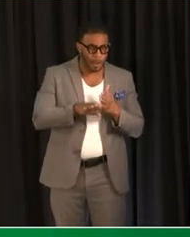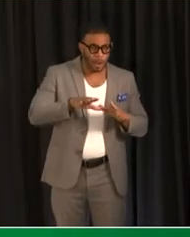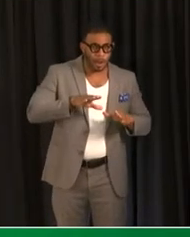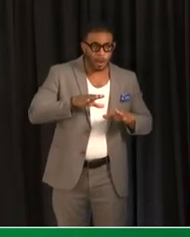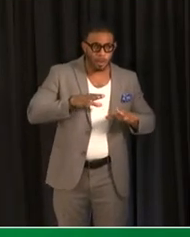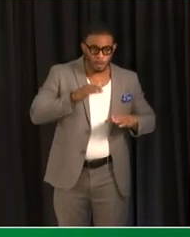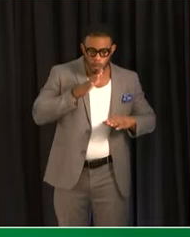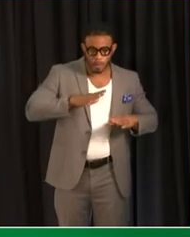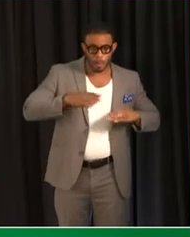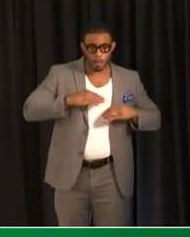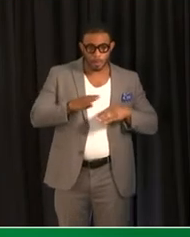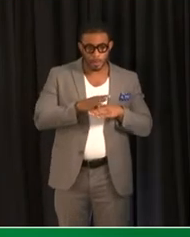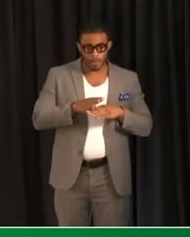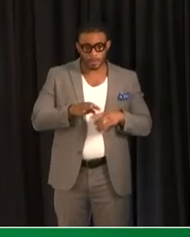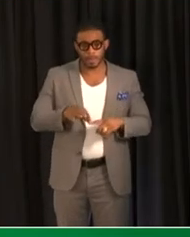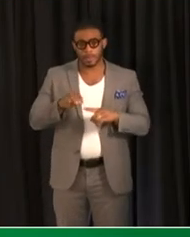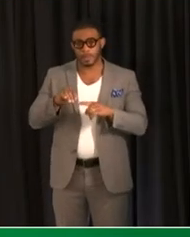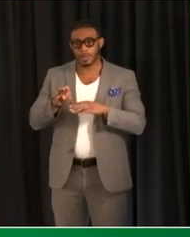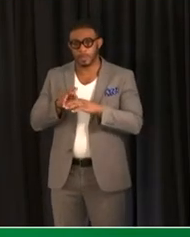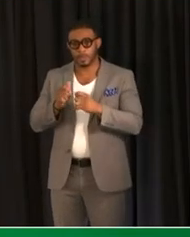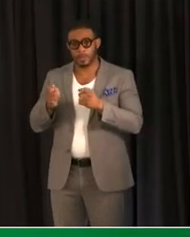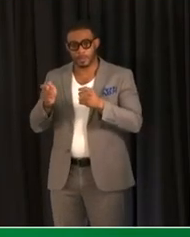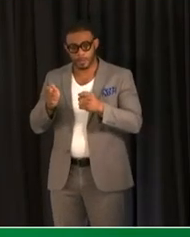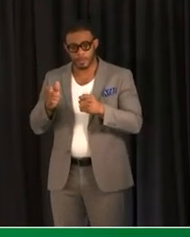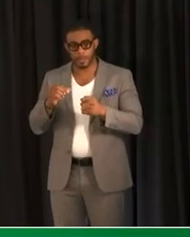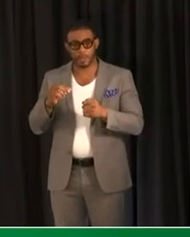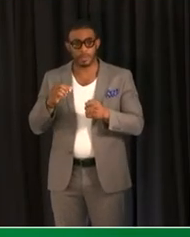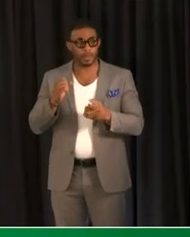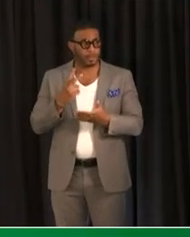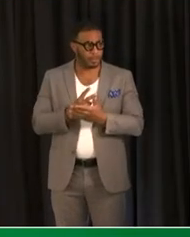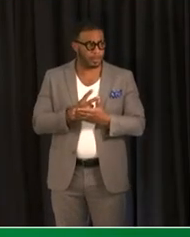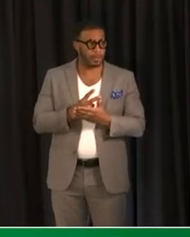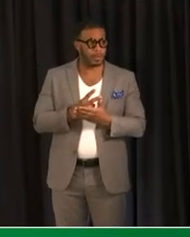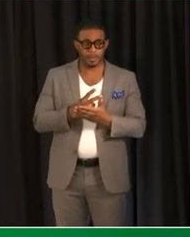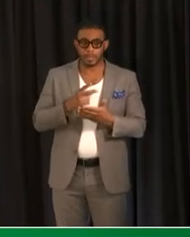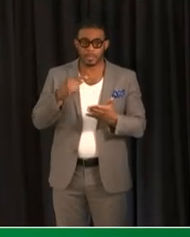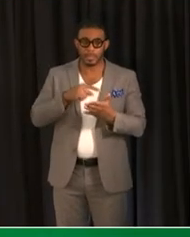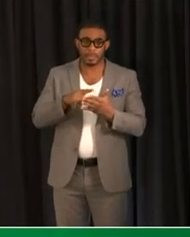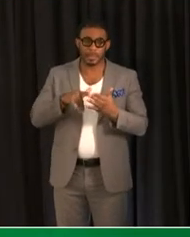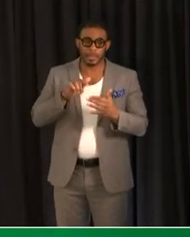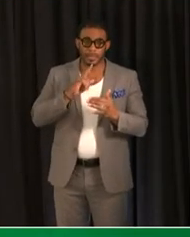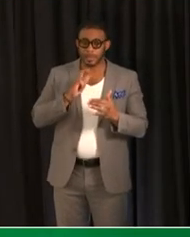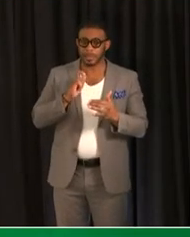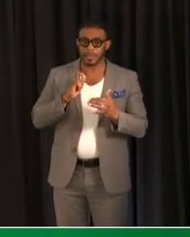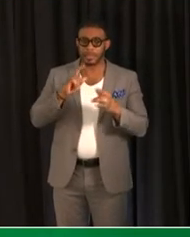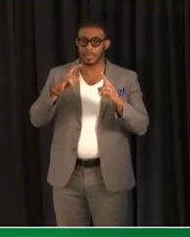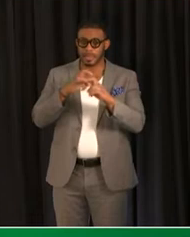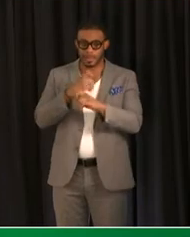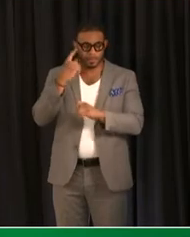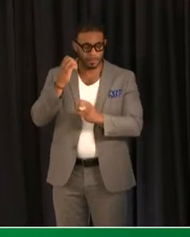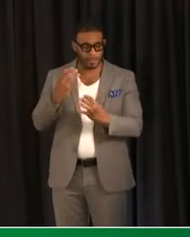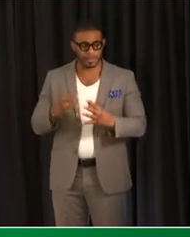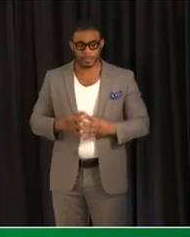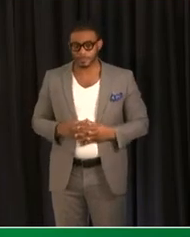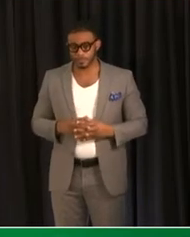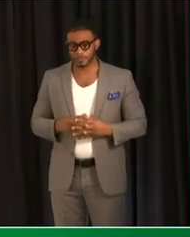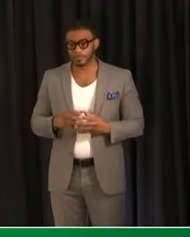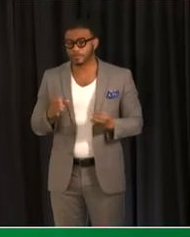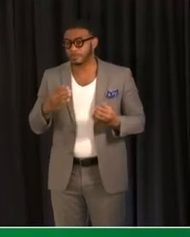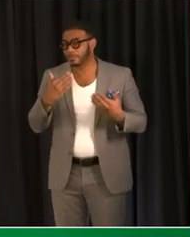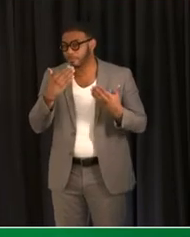for minority and women-owned businesses, assistance with administrative and permitting processes that can be complicated for